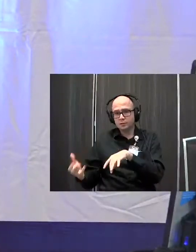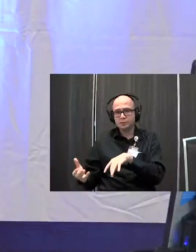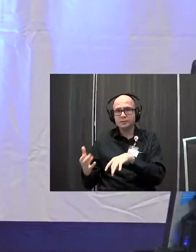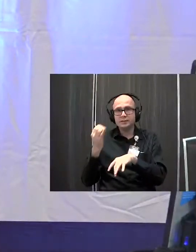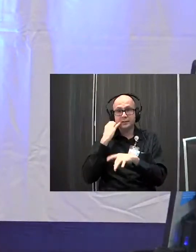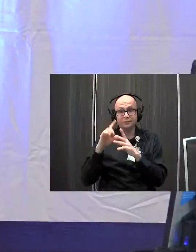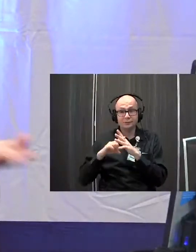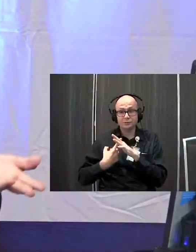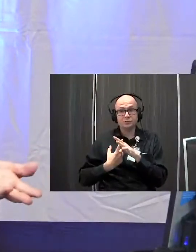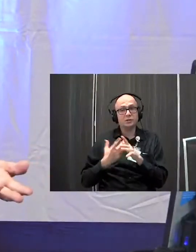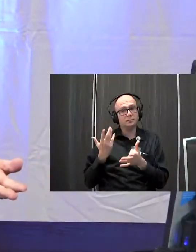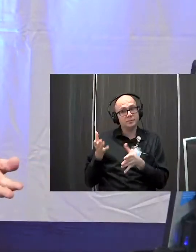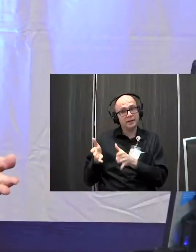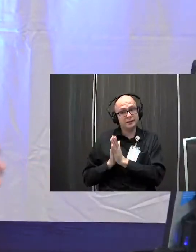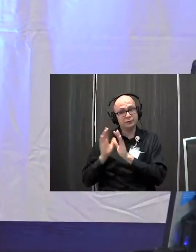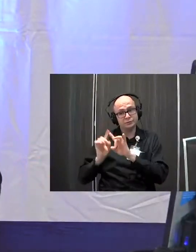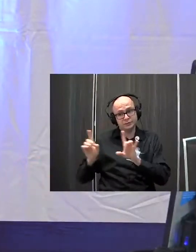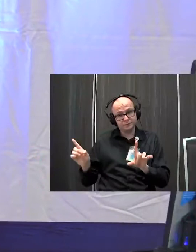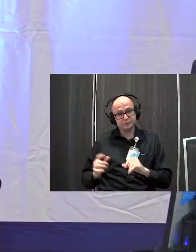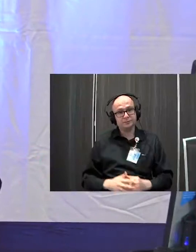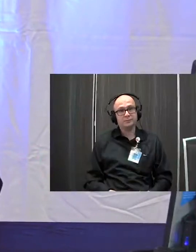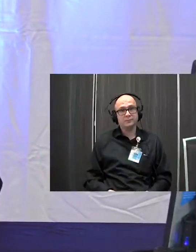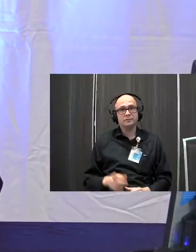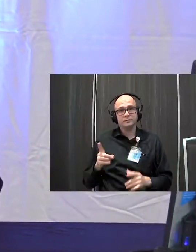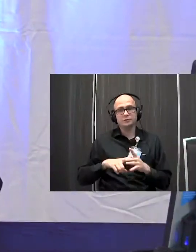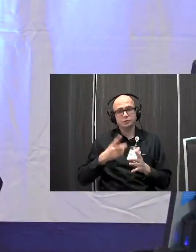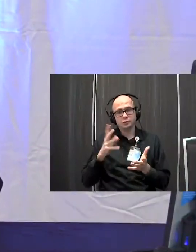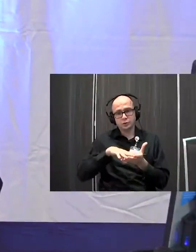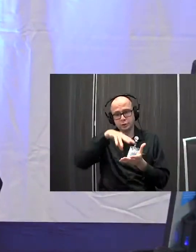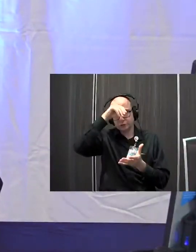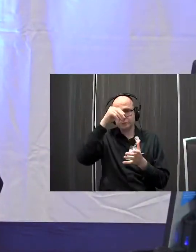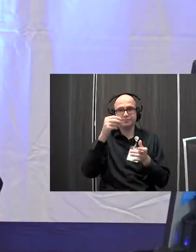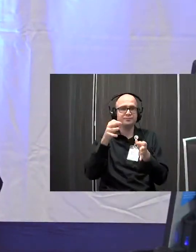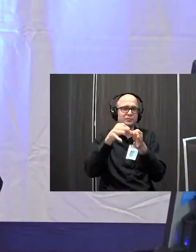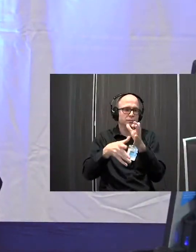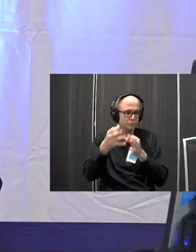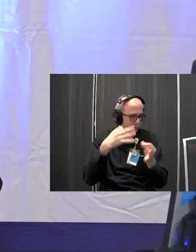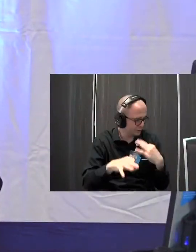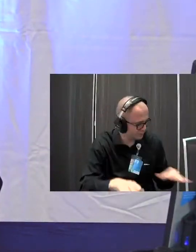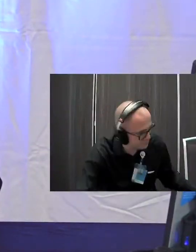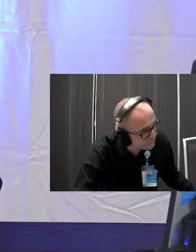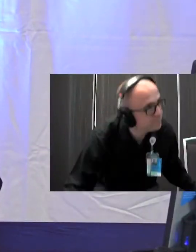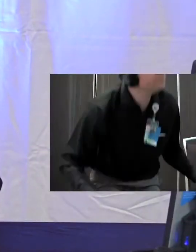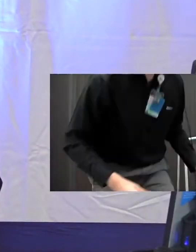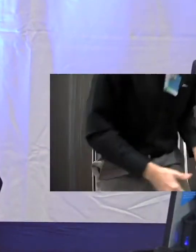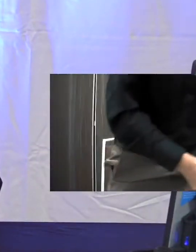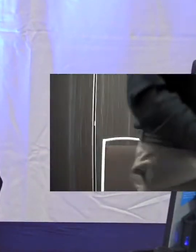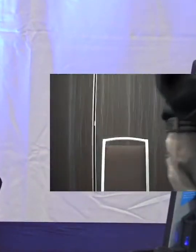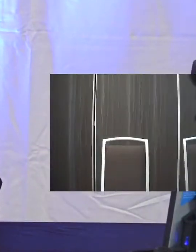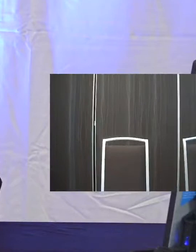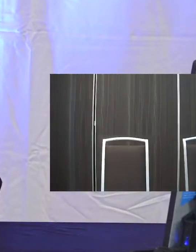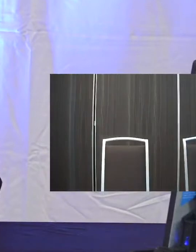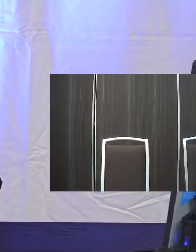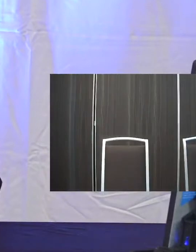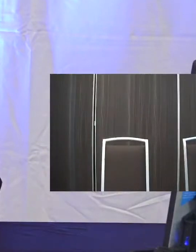start to do it, I'm going to ask you to do something different. So they start to learn when it's available and when it's not. That's a great idea. It's cool. I like